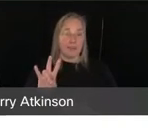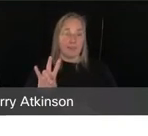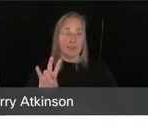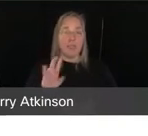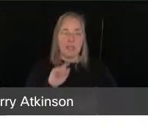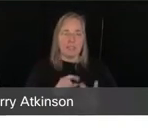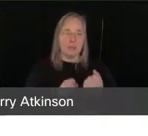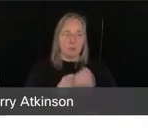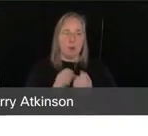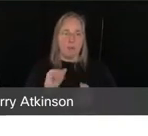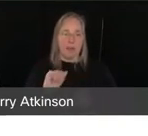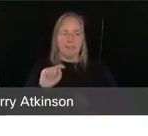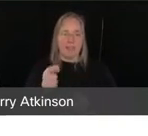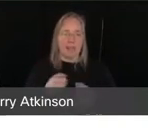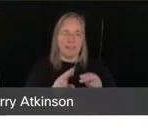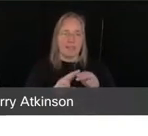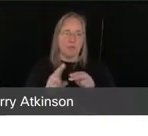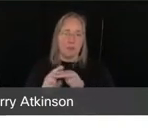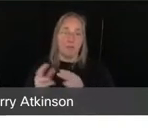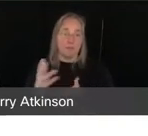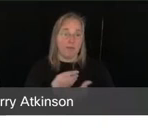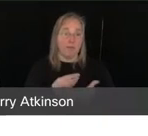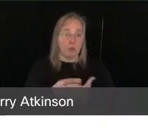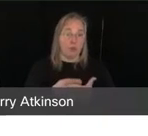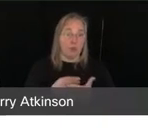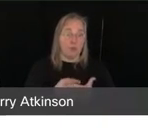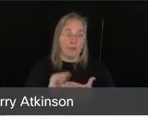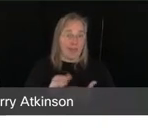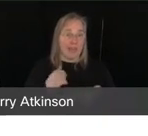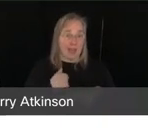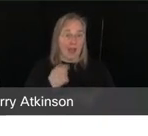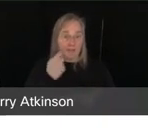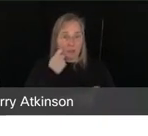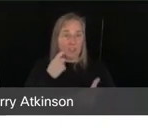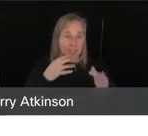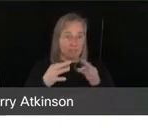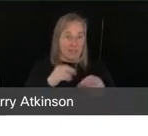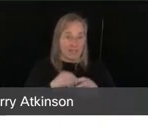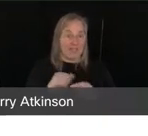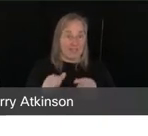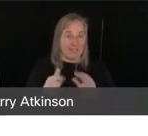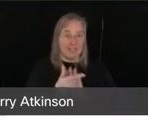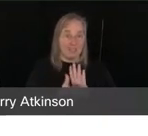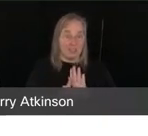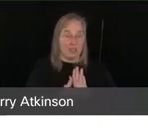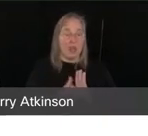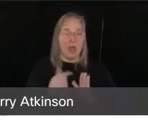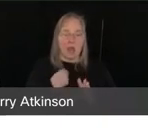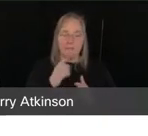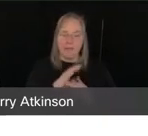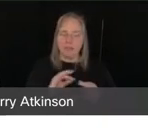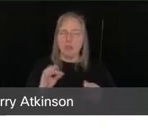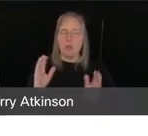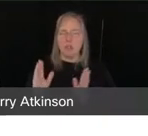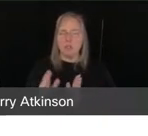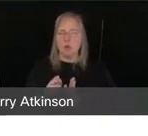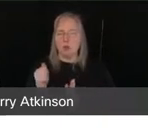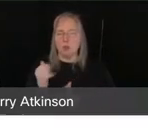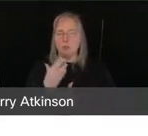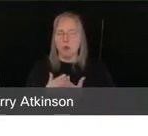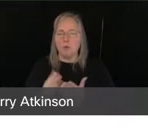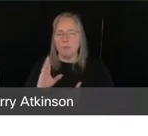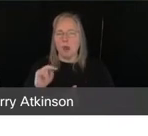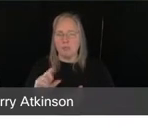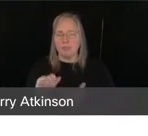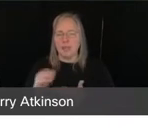increment revenue that I've gone through in this legislation. I mentioned prior that there's a smaller portion of bonds that are financed by Rec